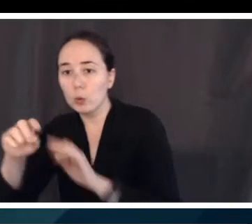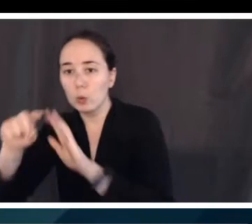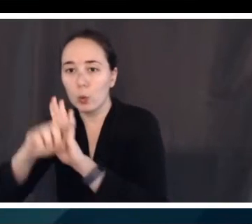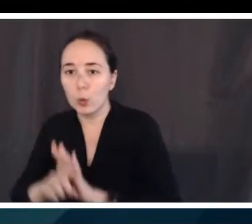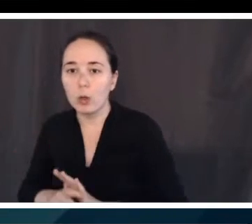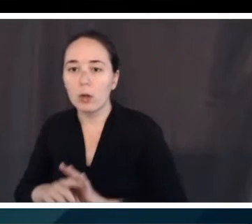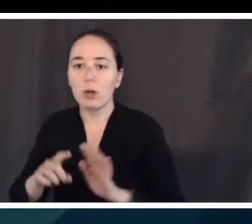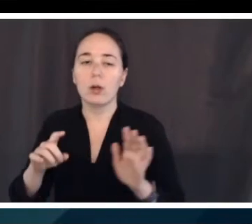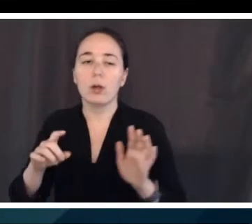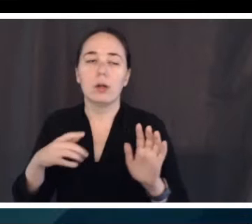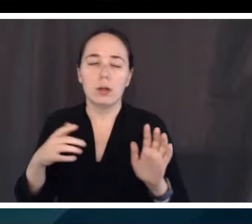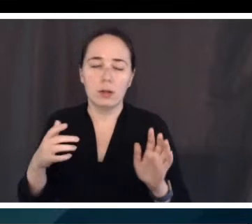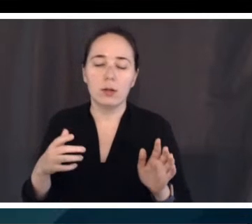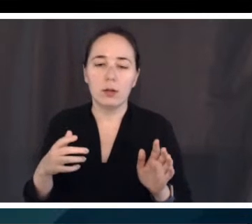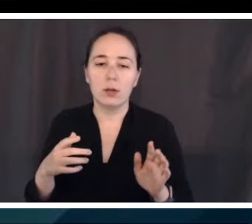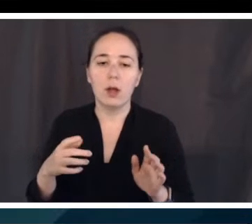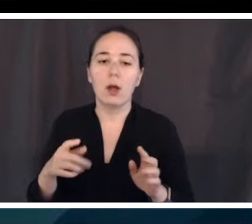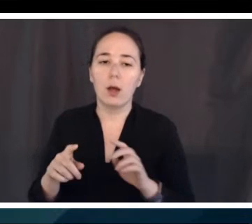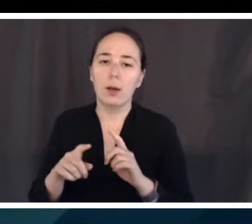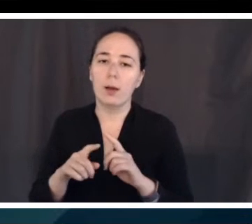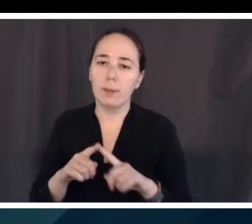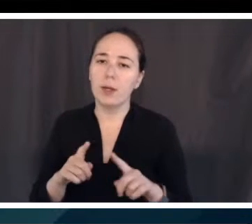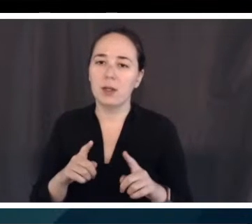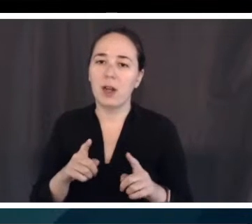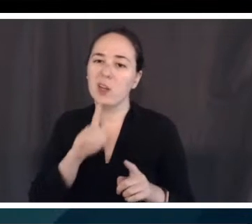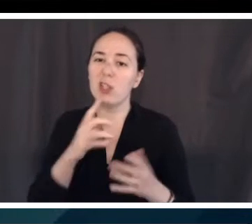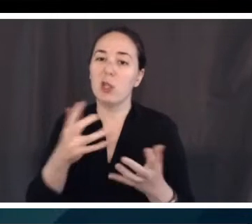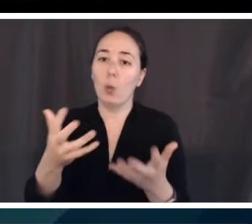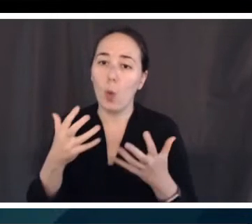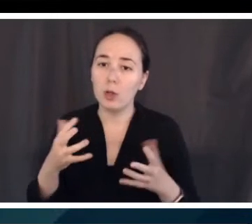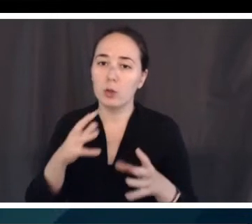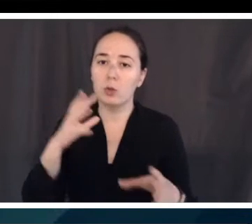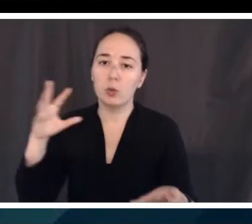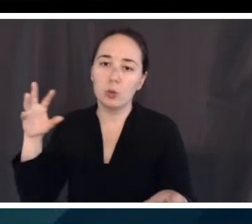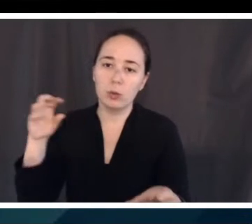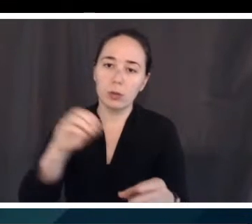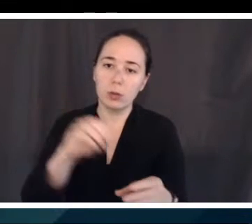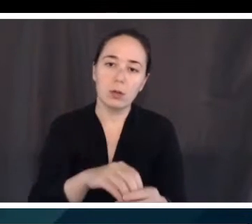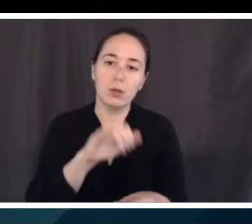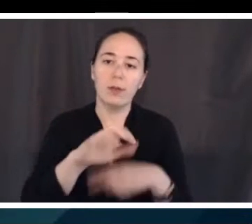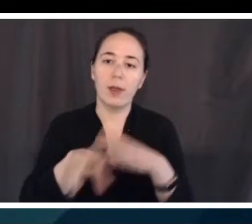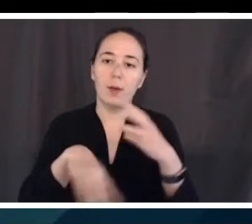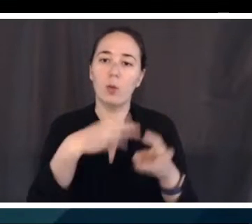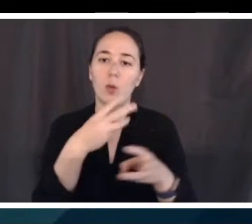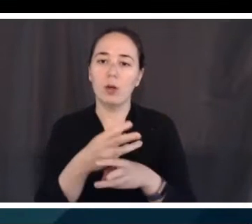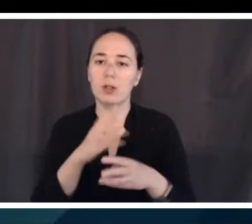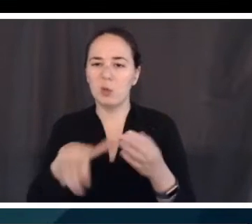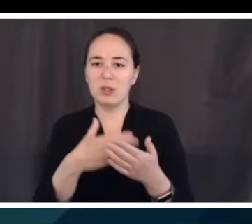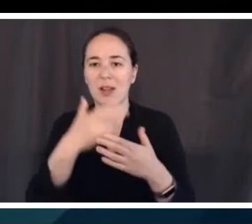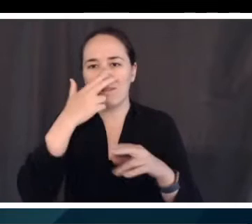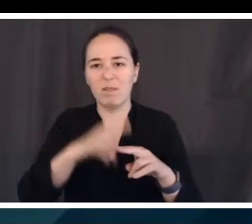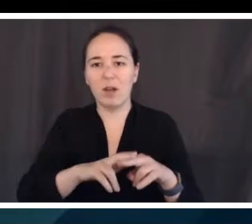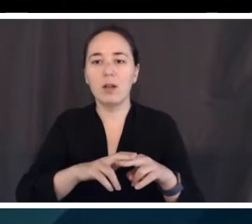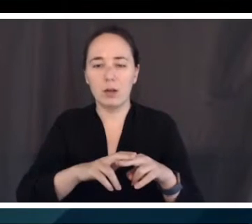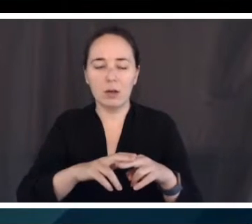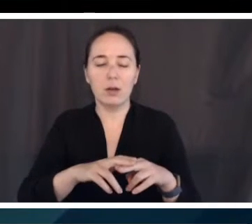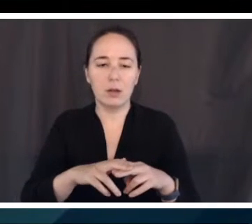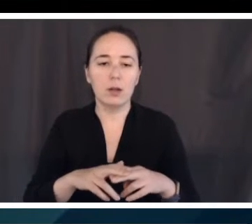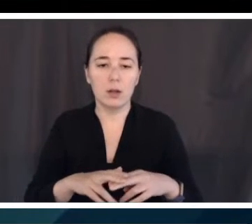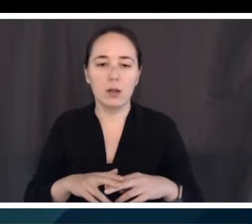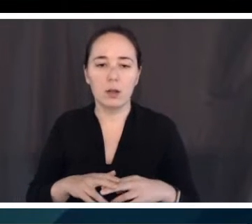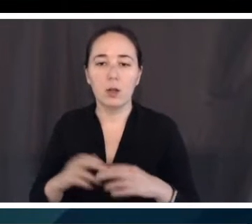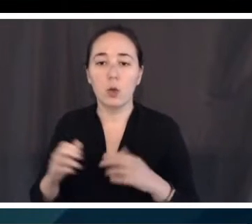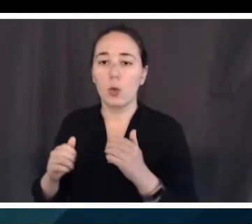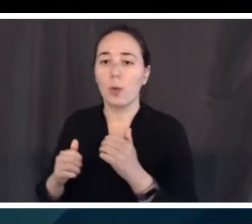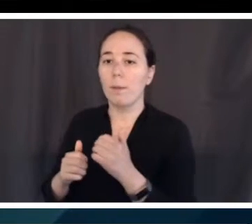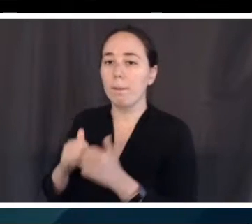about it so much and wanted to be a part of it so much that it was fun in a way that most people would find